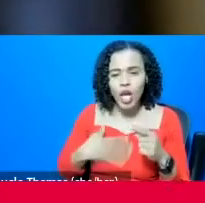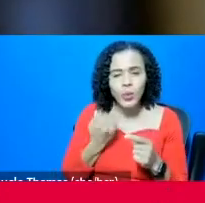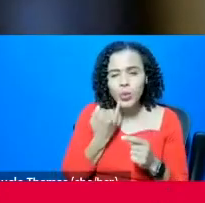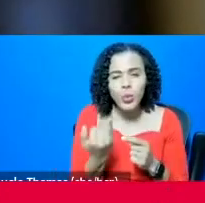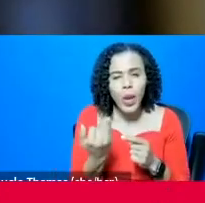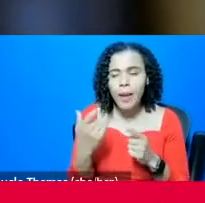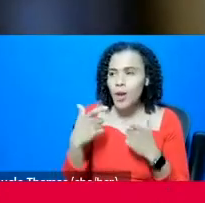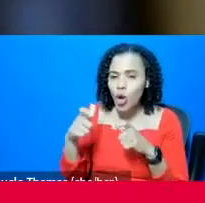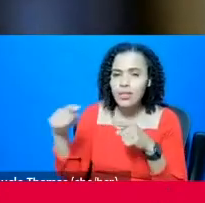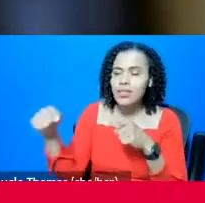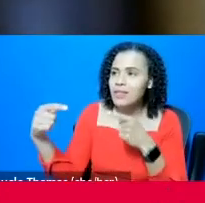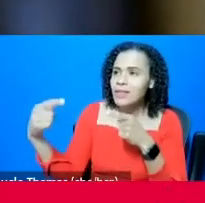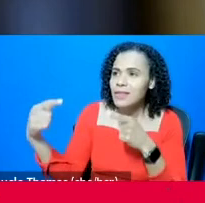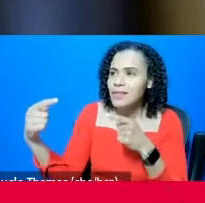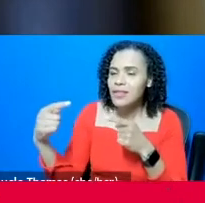that fits in nicely.